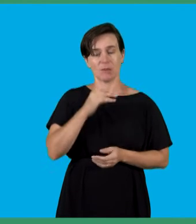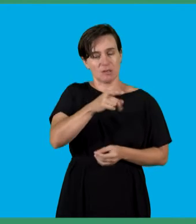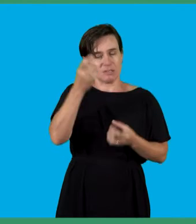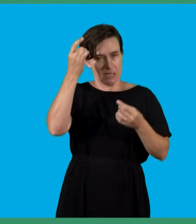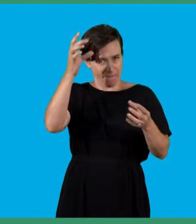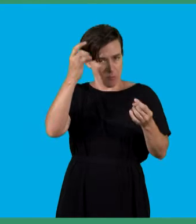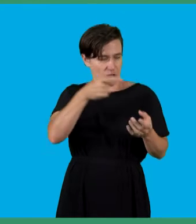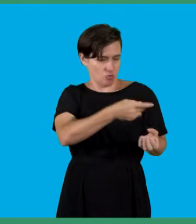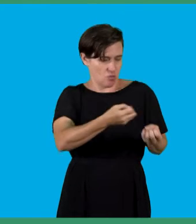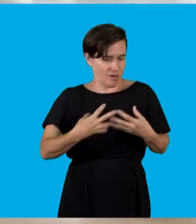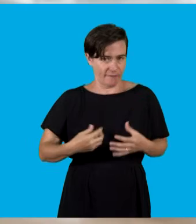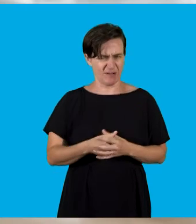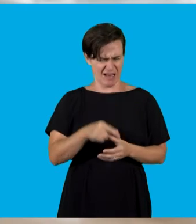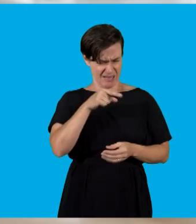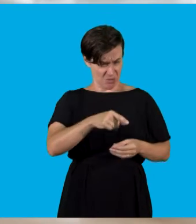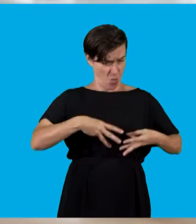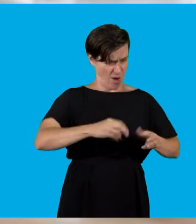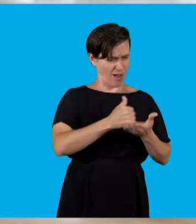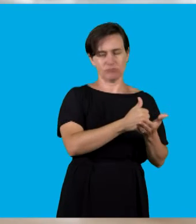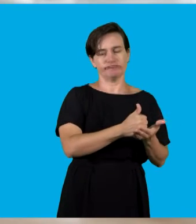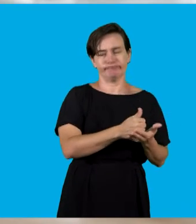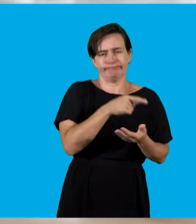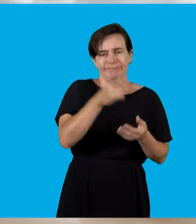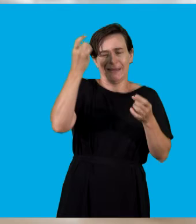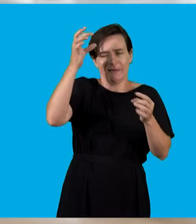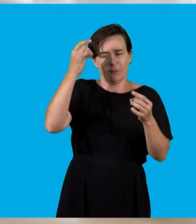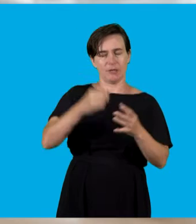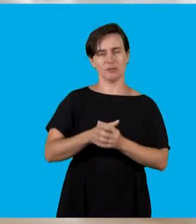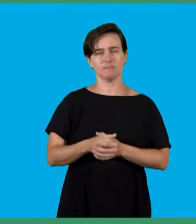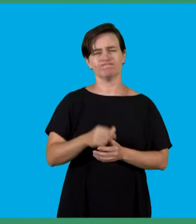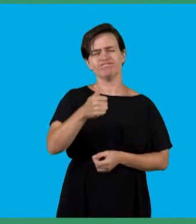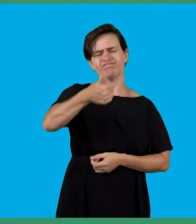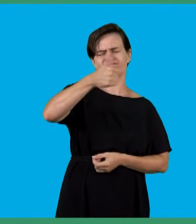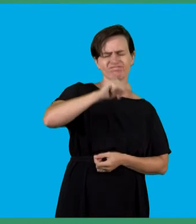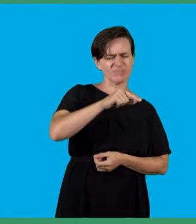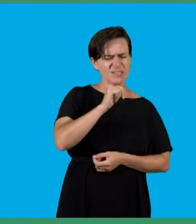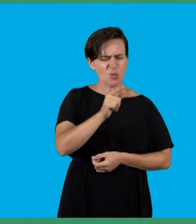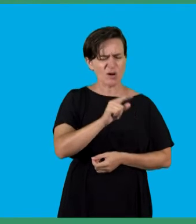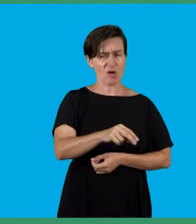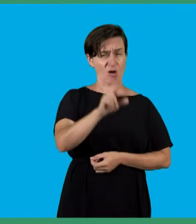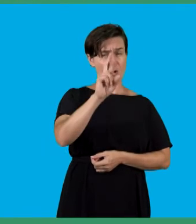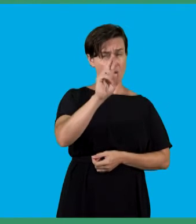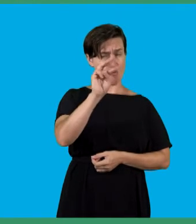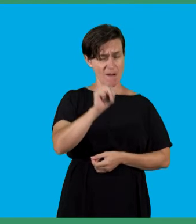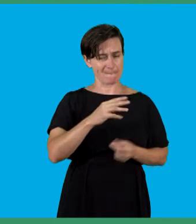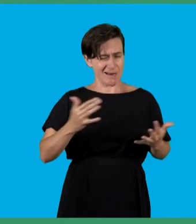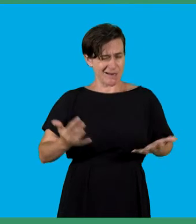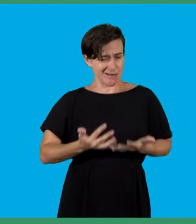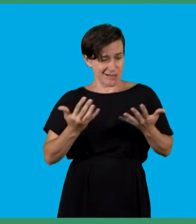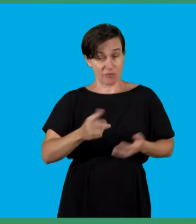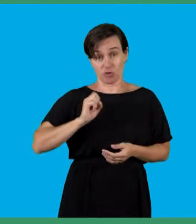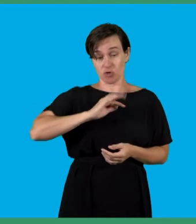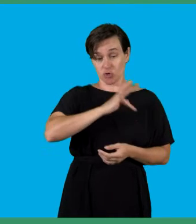just information. It's not an initiative. Second sentence says RM encourages them to join